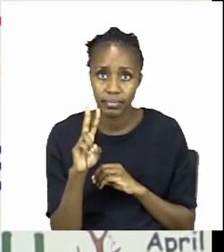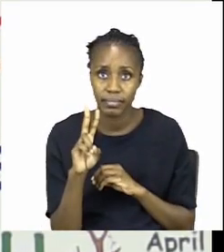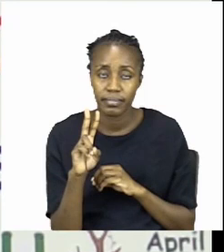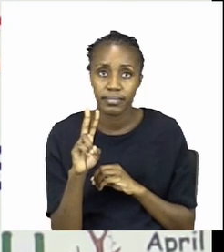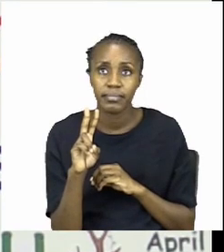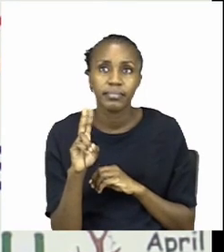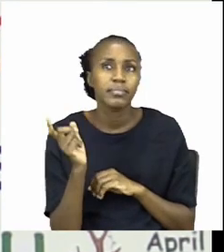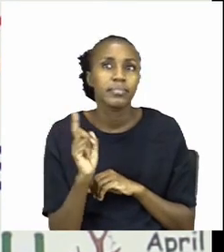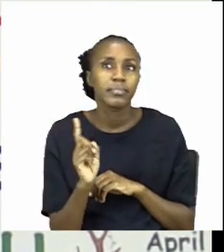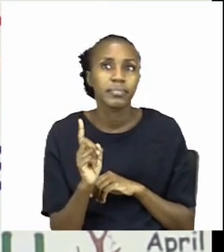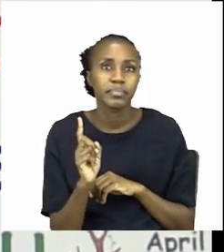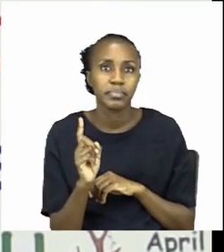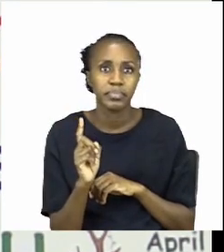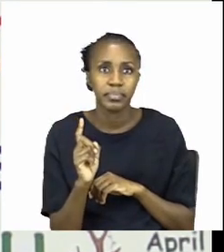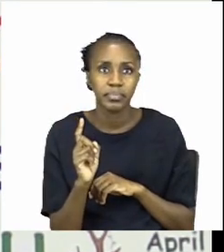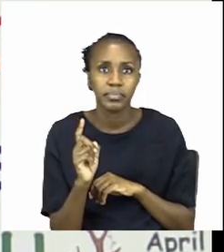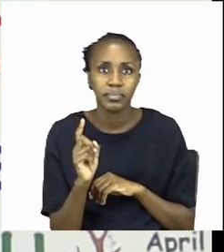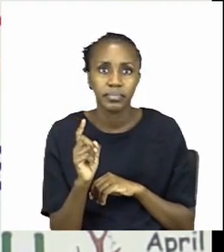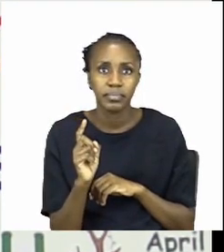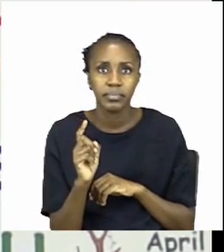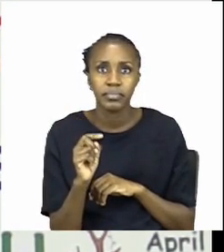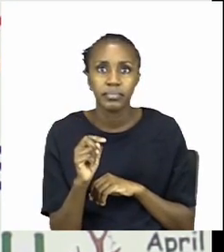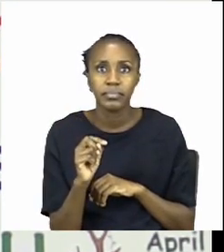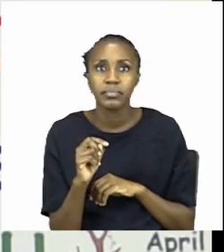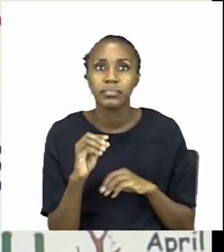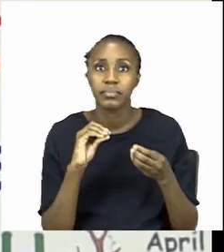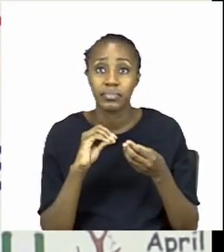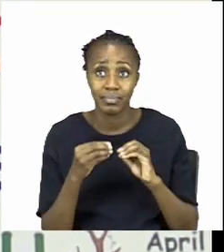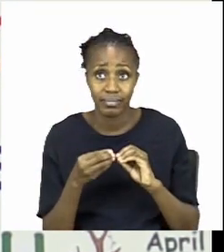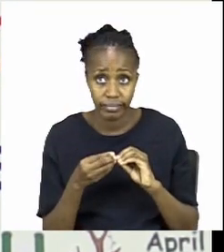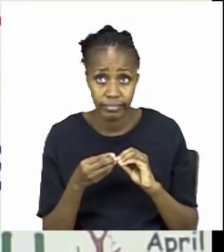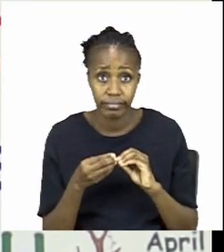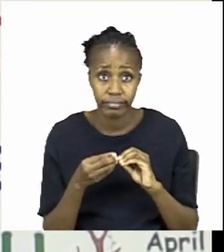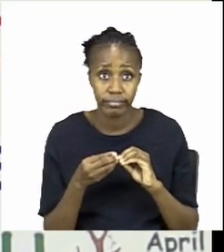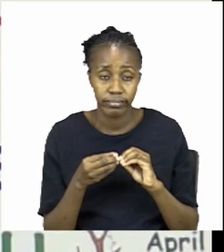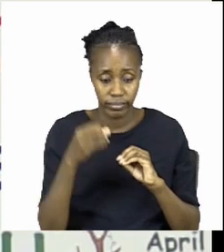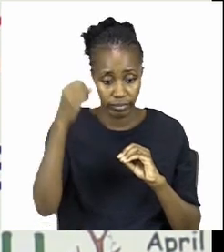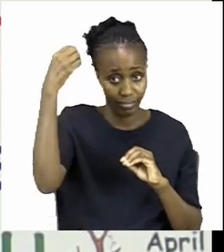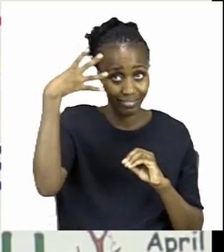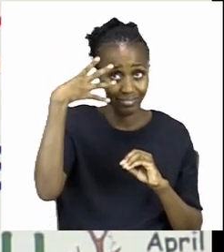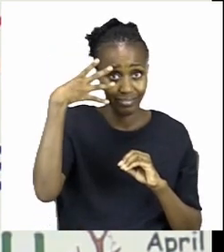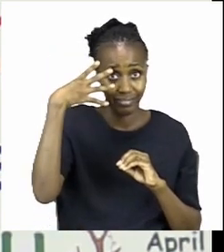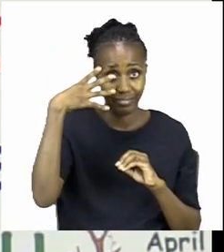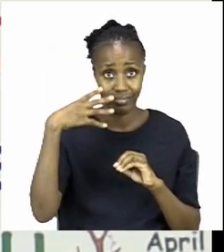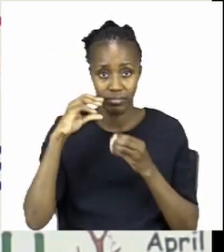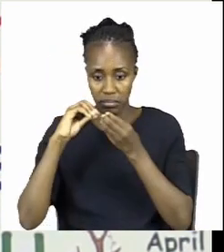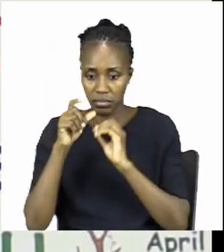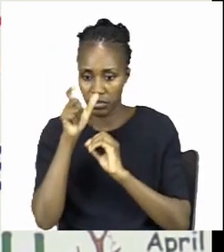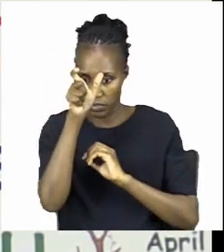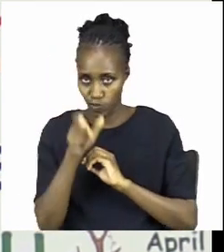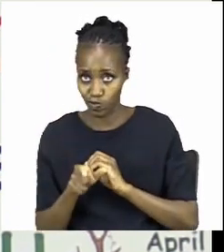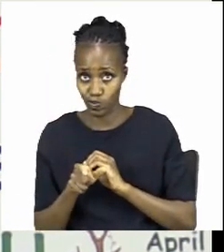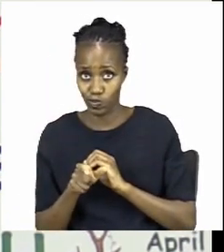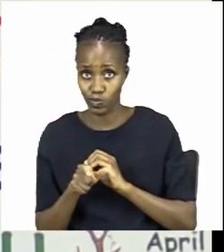says that we have to match the numbers in the sun with the numbers